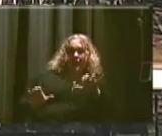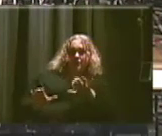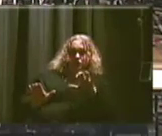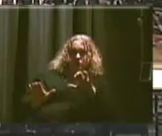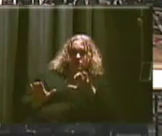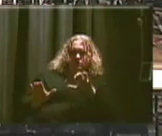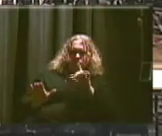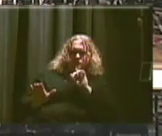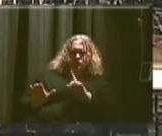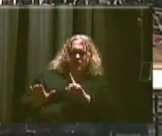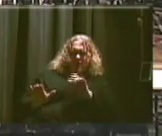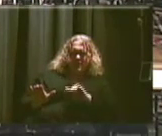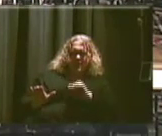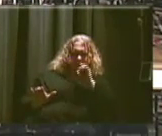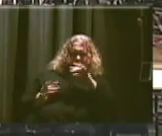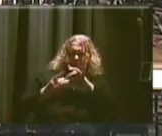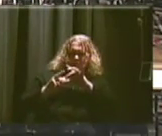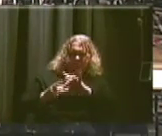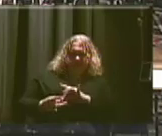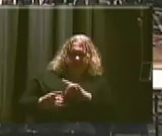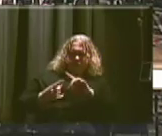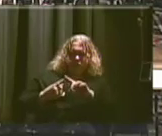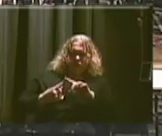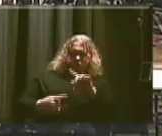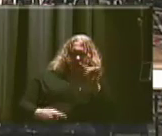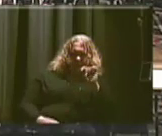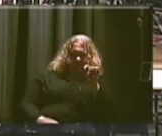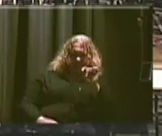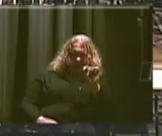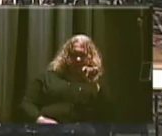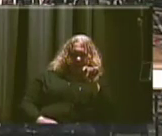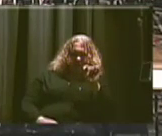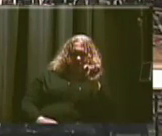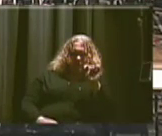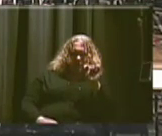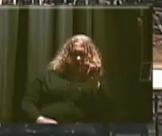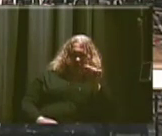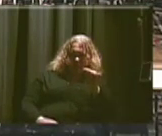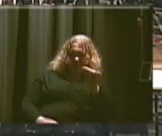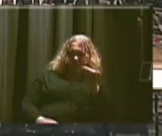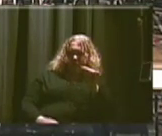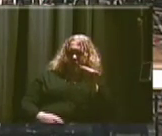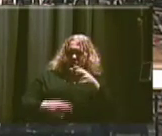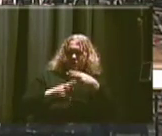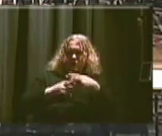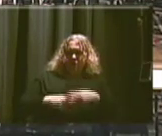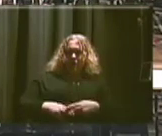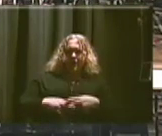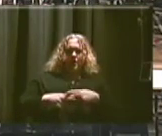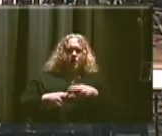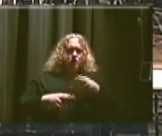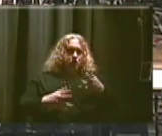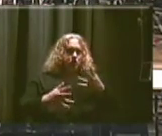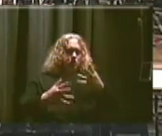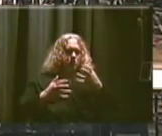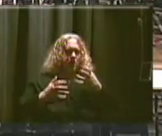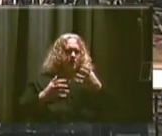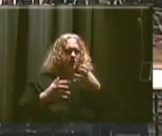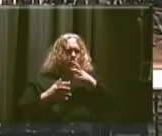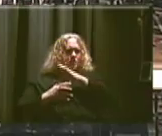really is unrelated to T. It's just you're calling out your desire that the